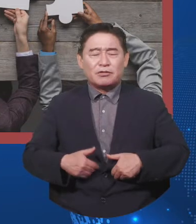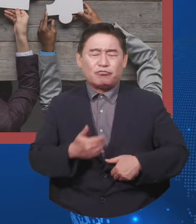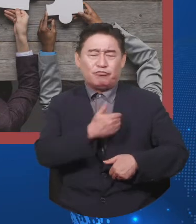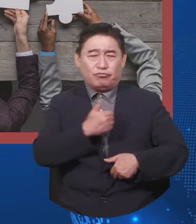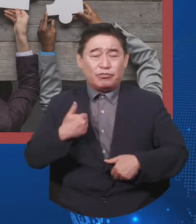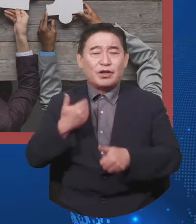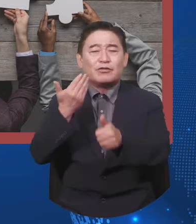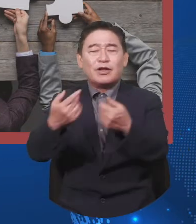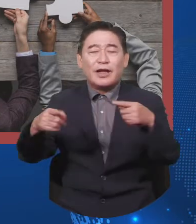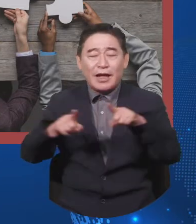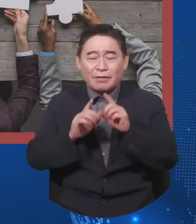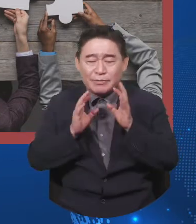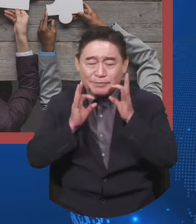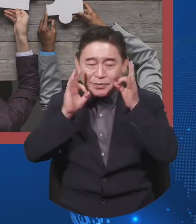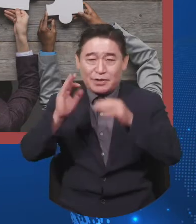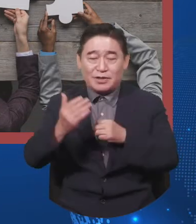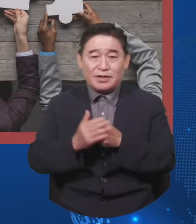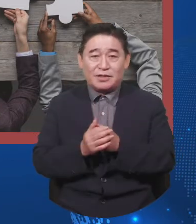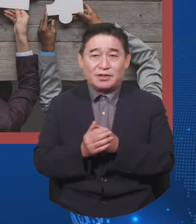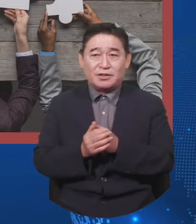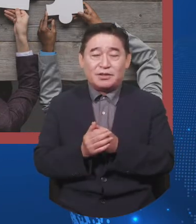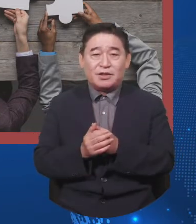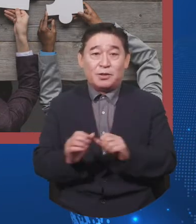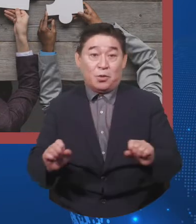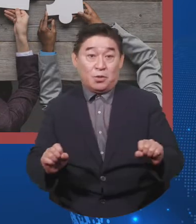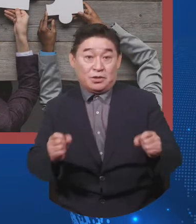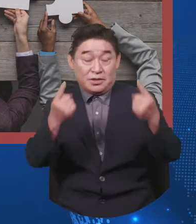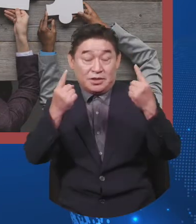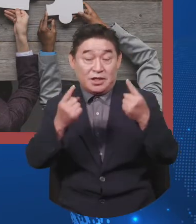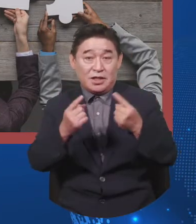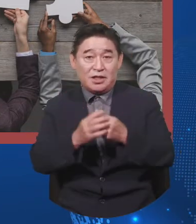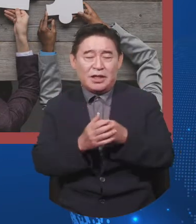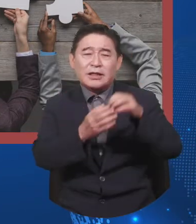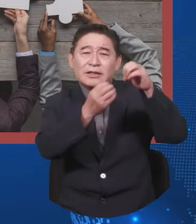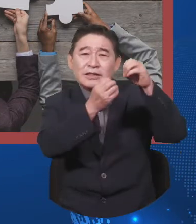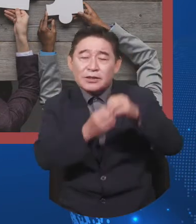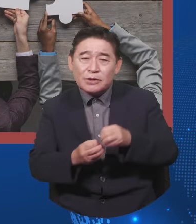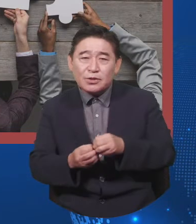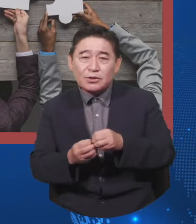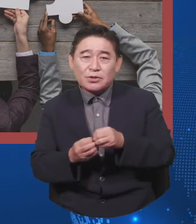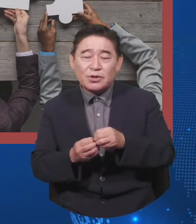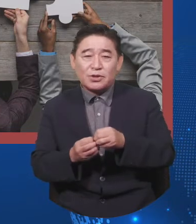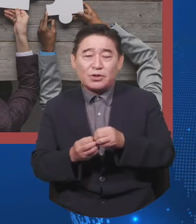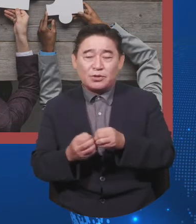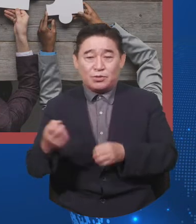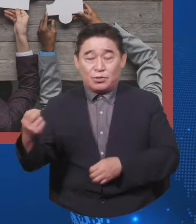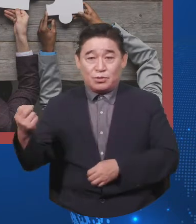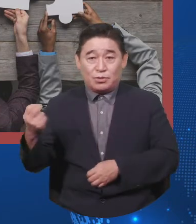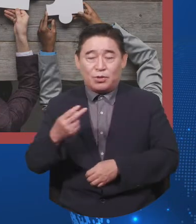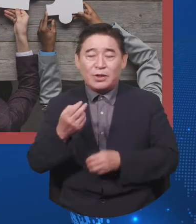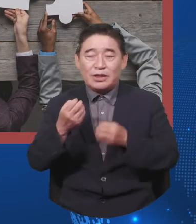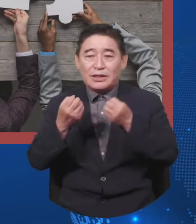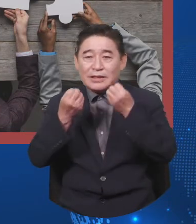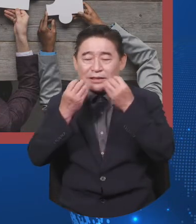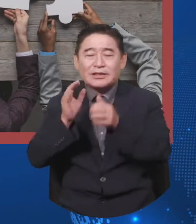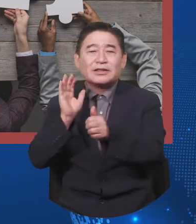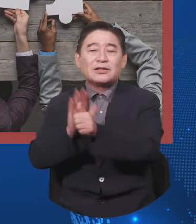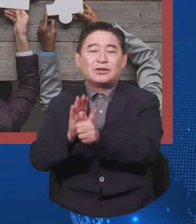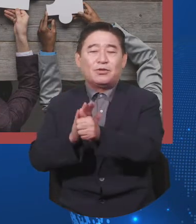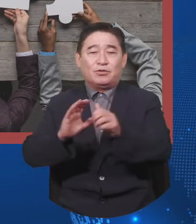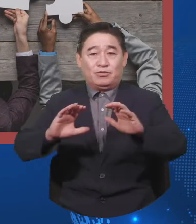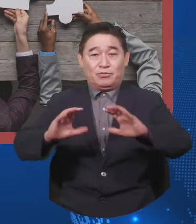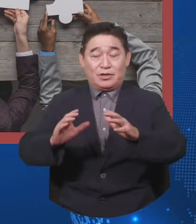finding synergies between traditional and emerging donor-funded projects and interests.